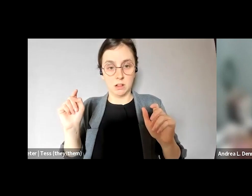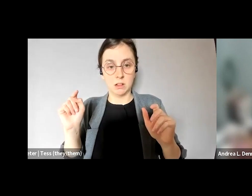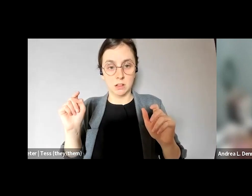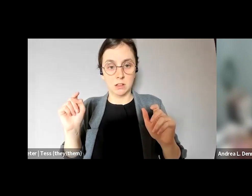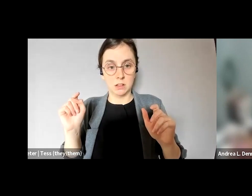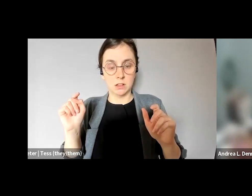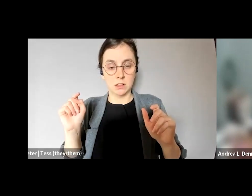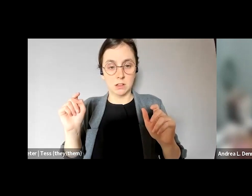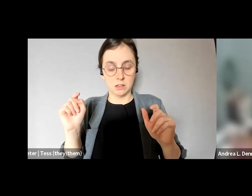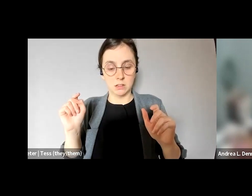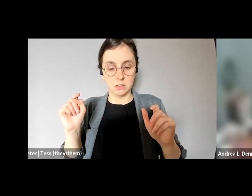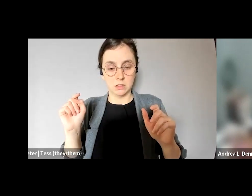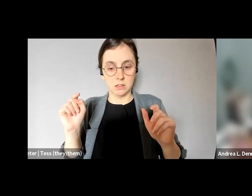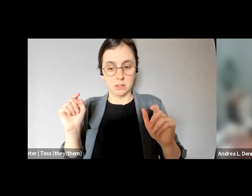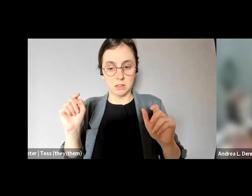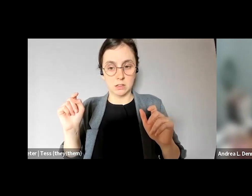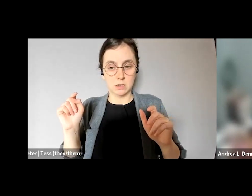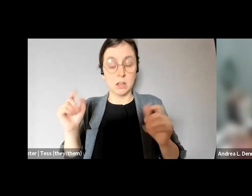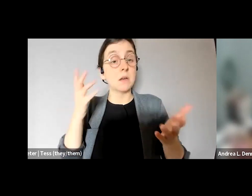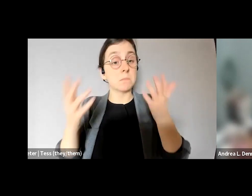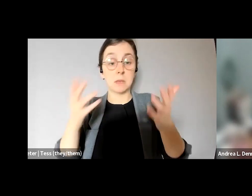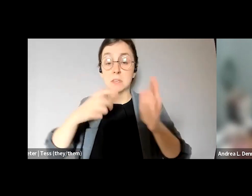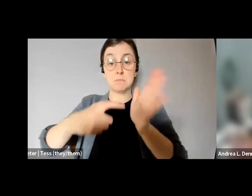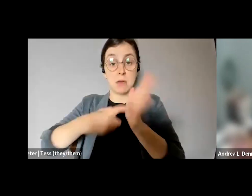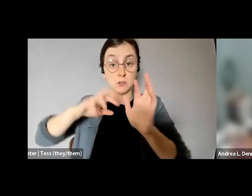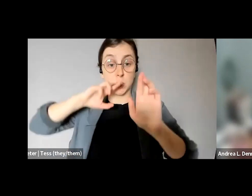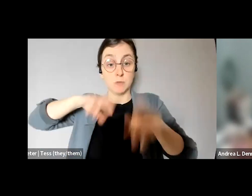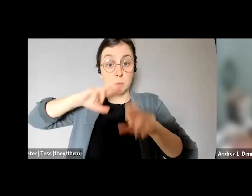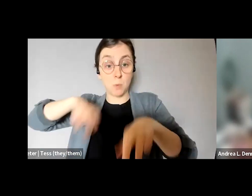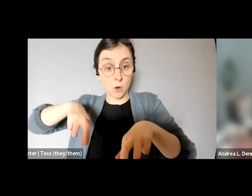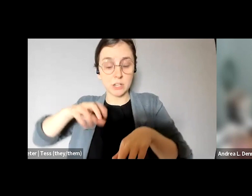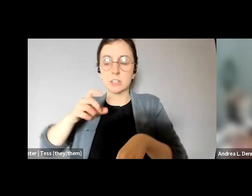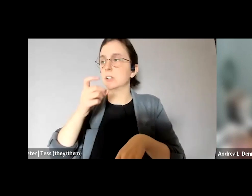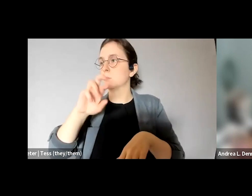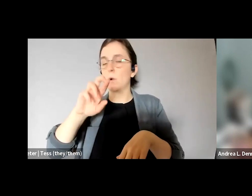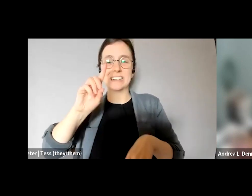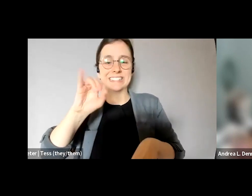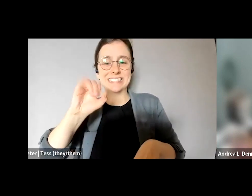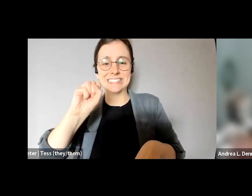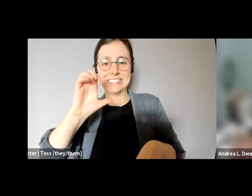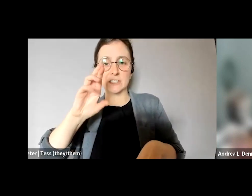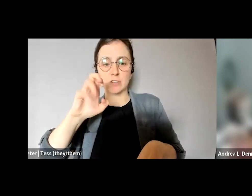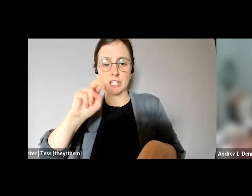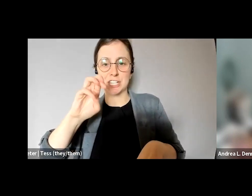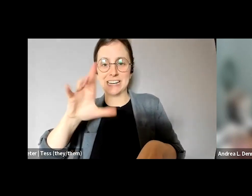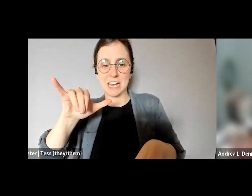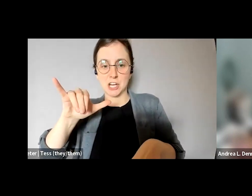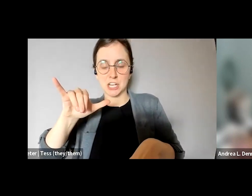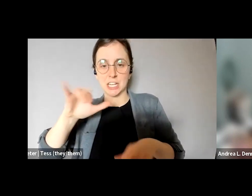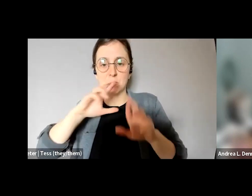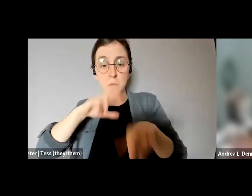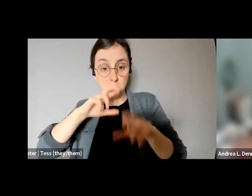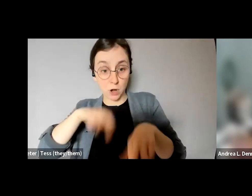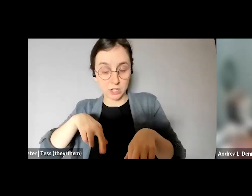might be mandatory reporters or discretionary reporters if they provide certain information. So they must call 988 or